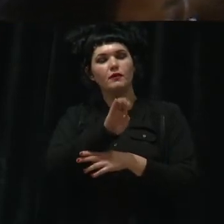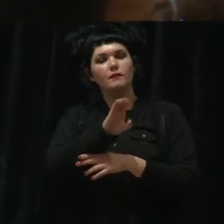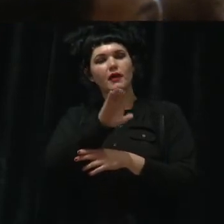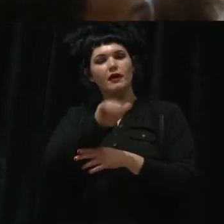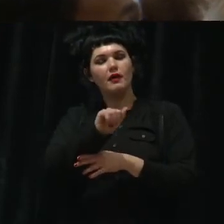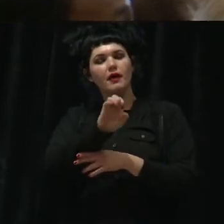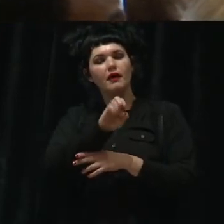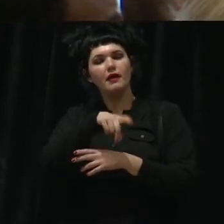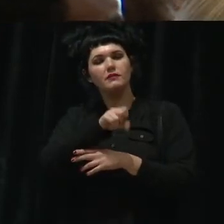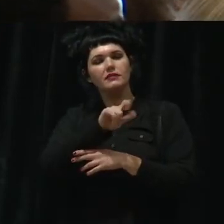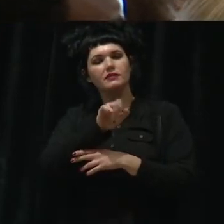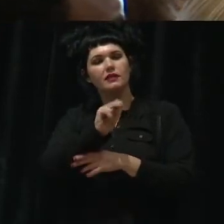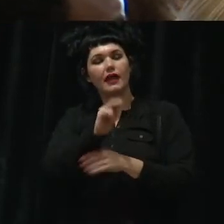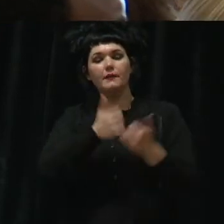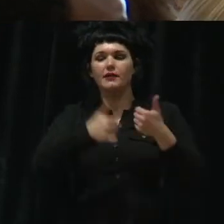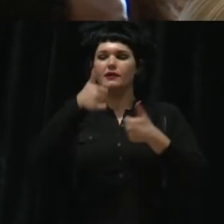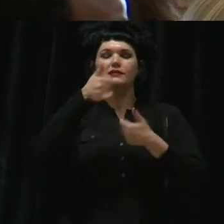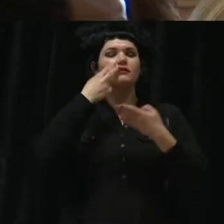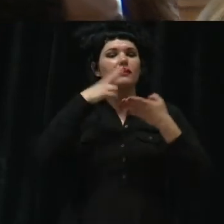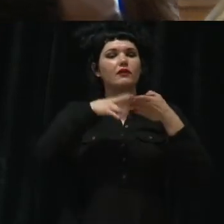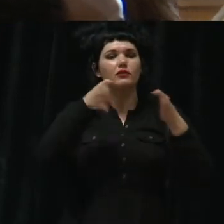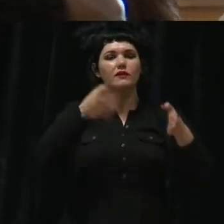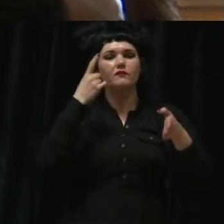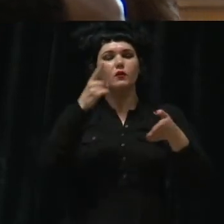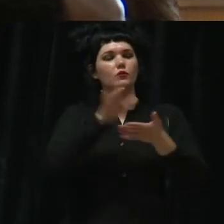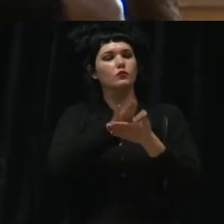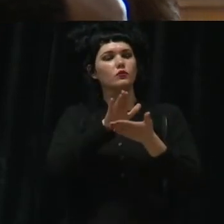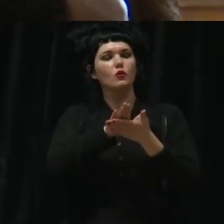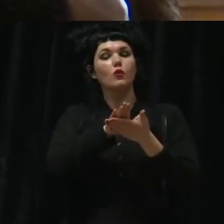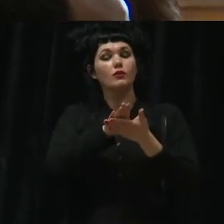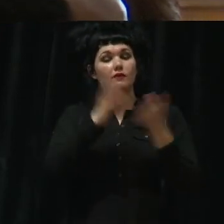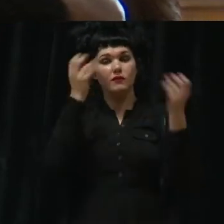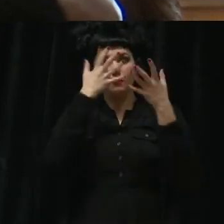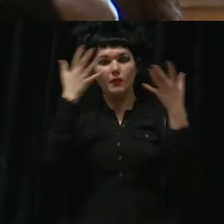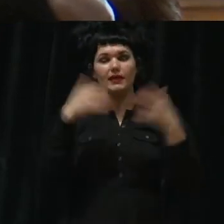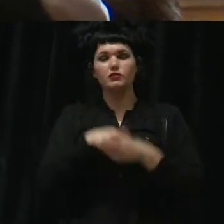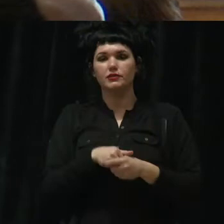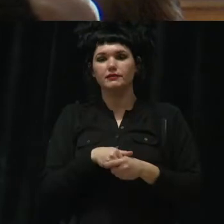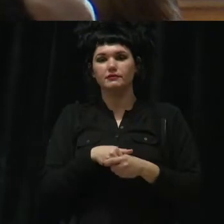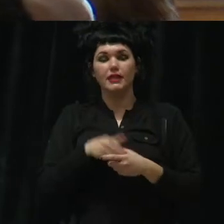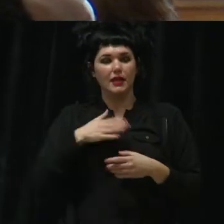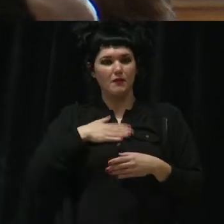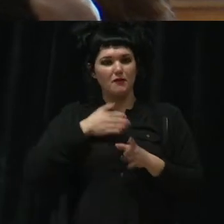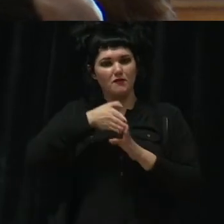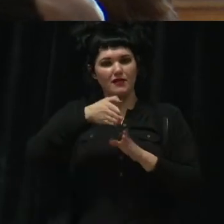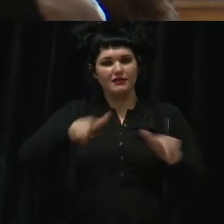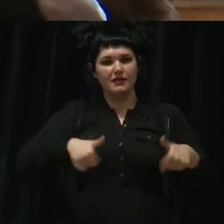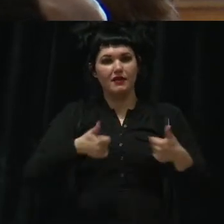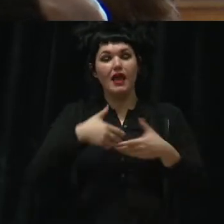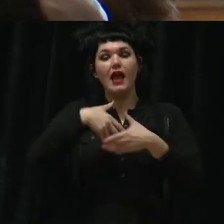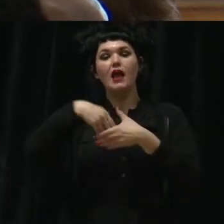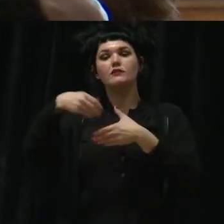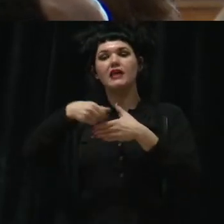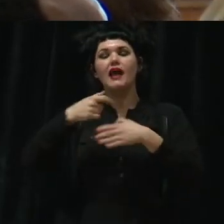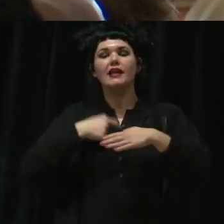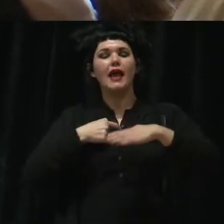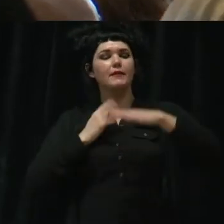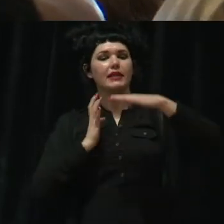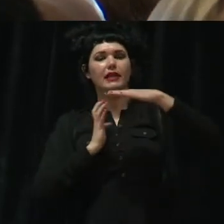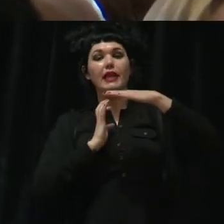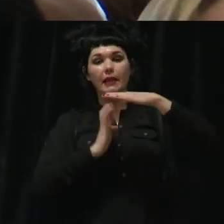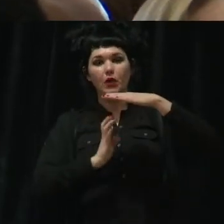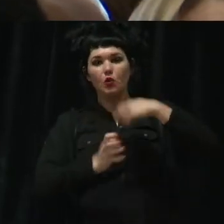an executive secretary at the School of Information in my professional life. Outside of work, I'm an immigrant rights